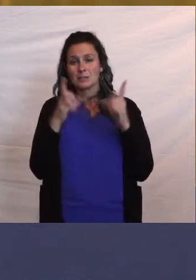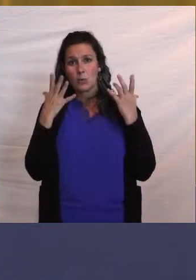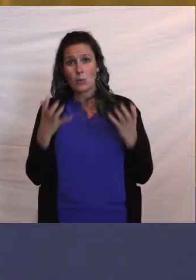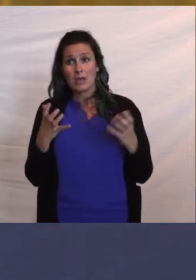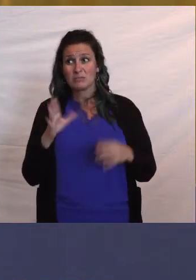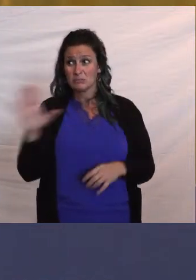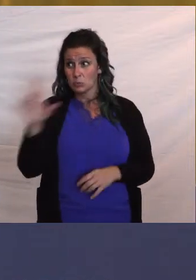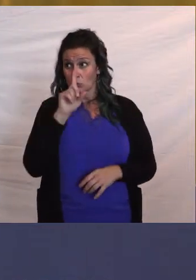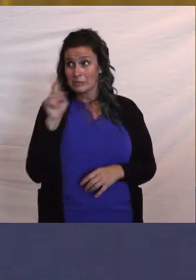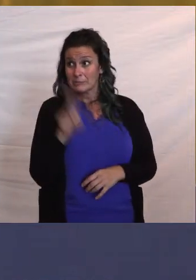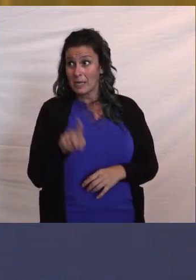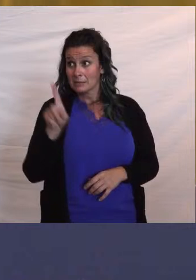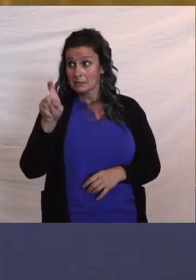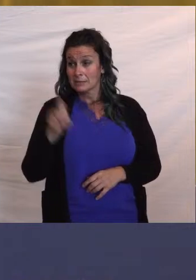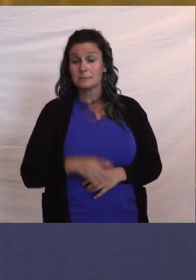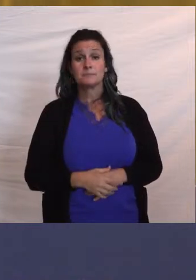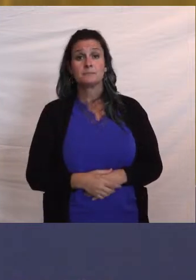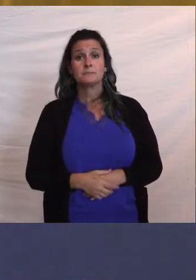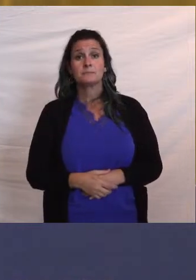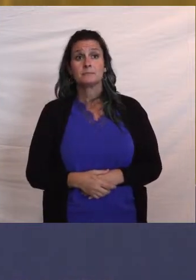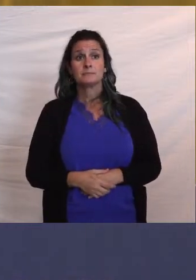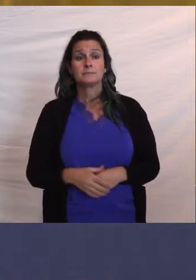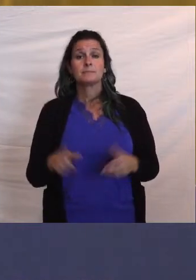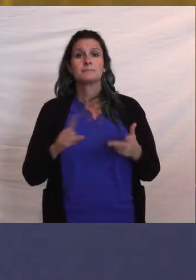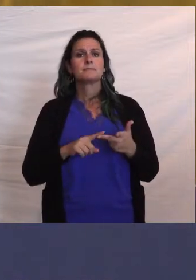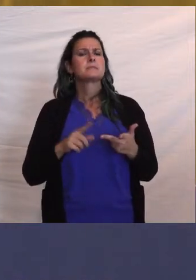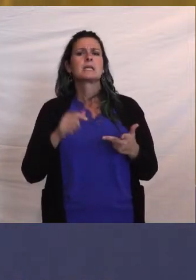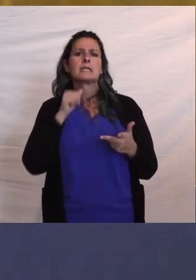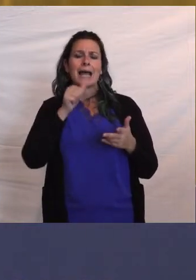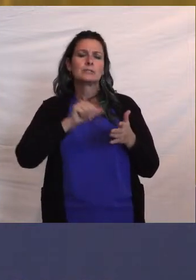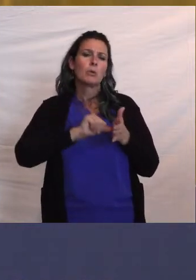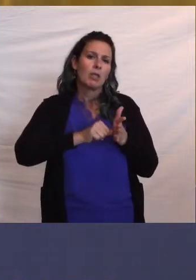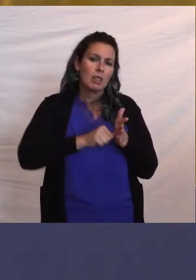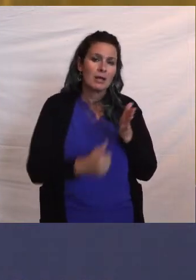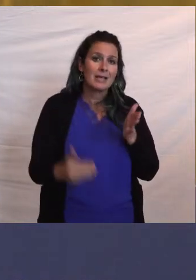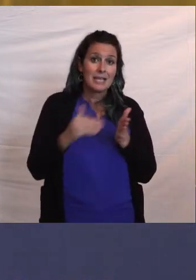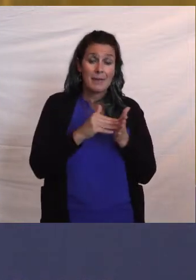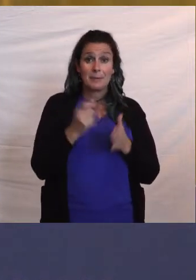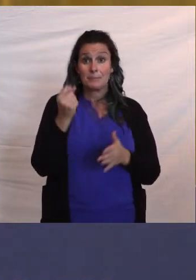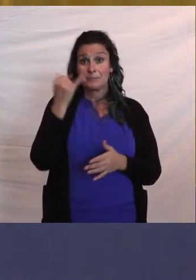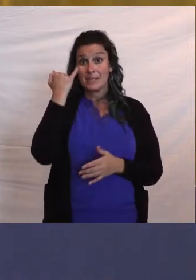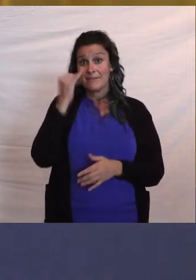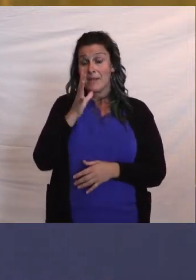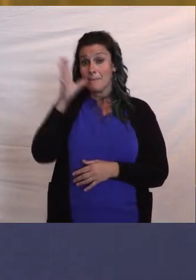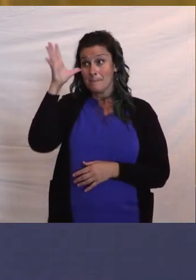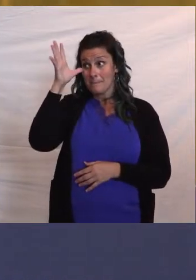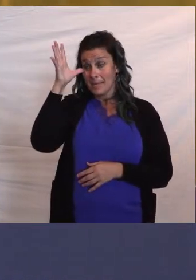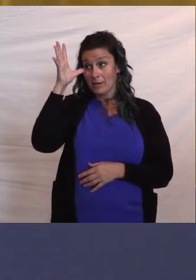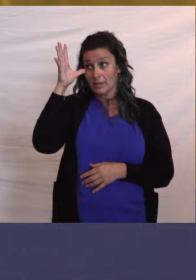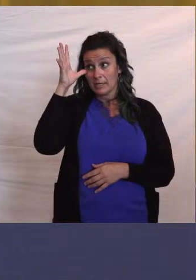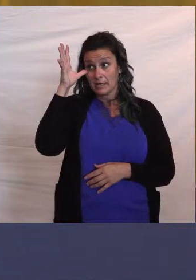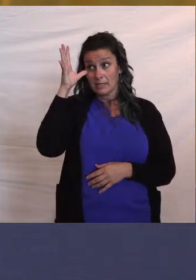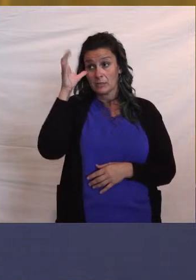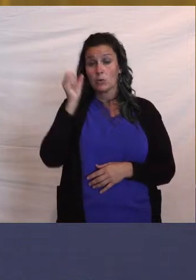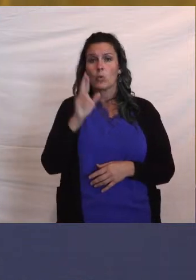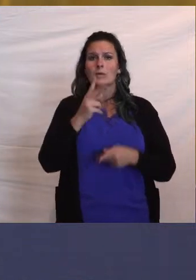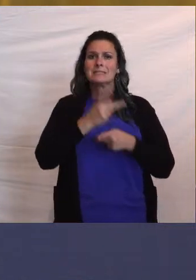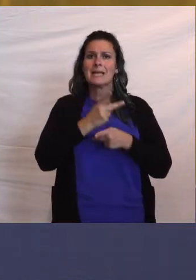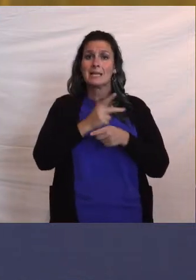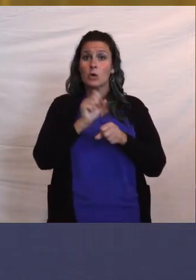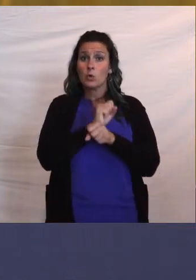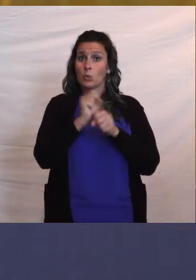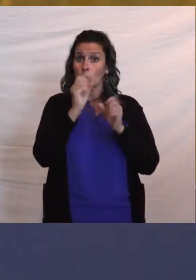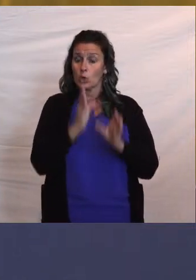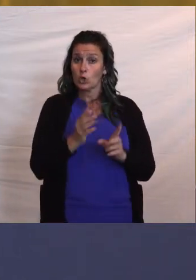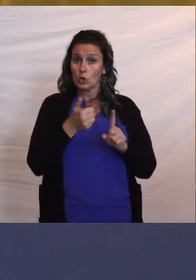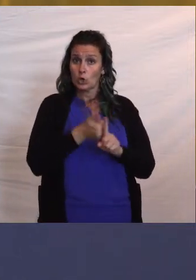your reaction. And not to belabor the point, but if a parent, for instance, or a daycare worker